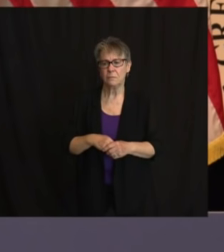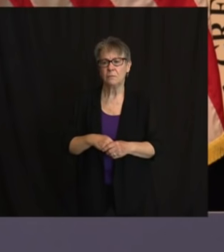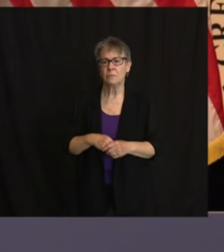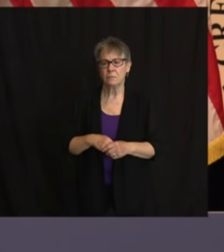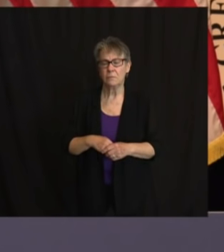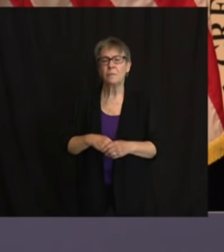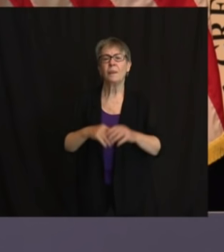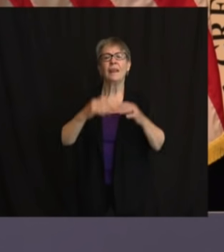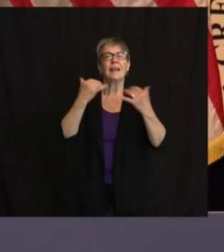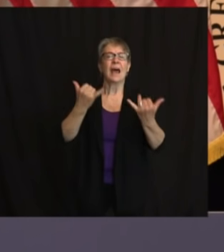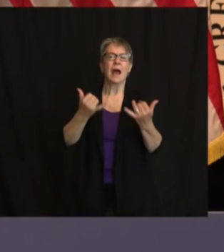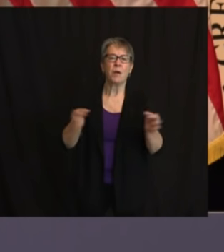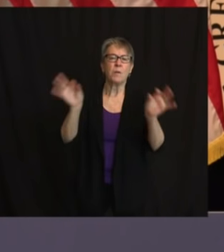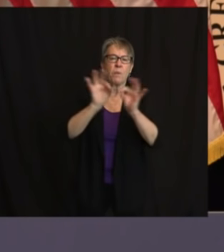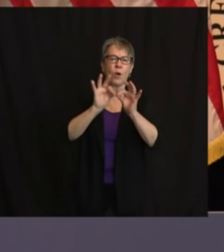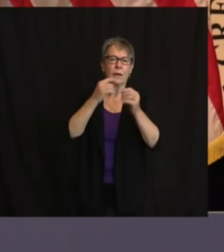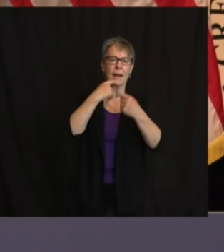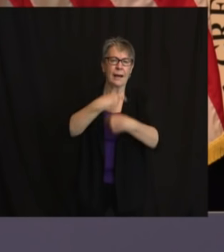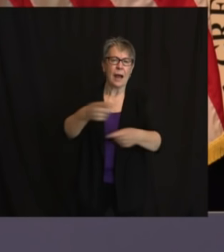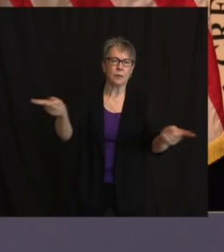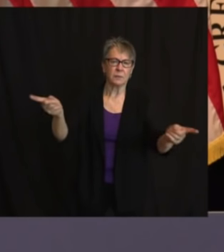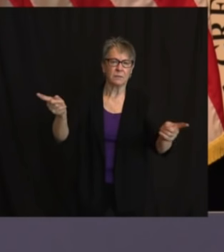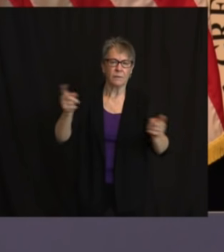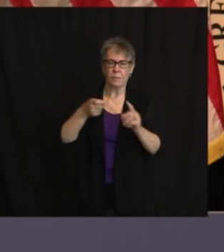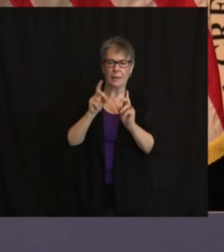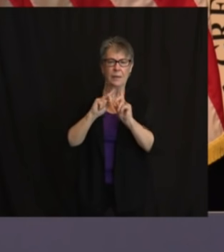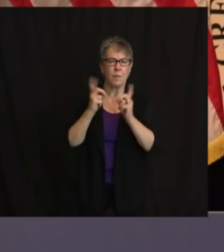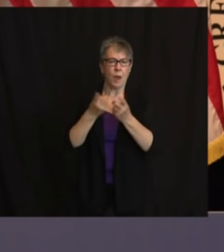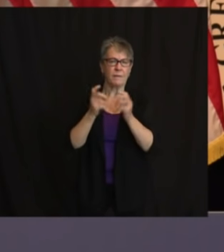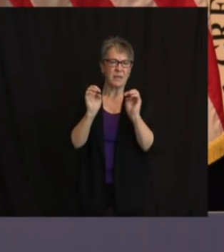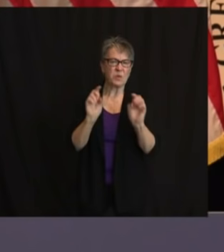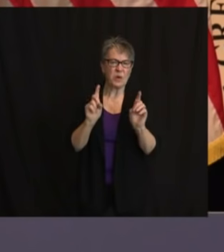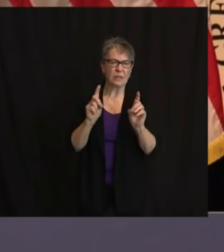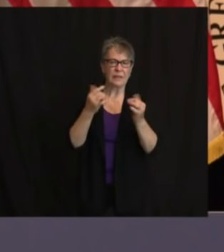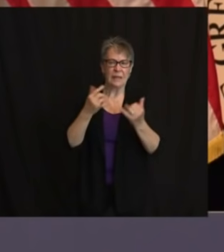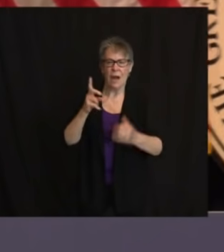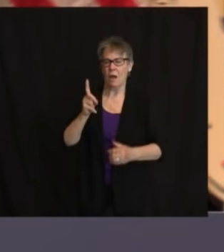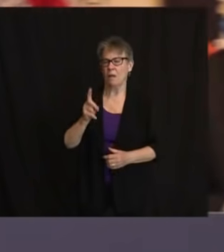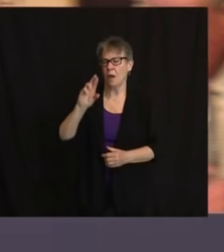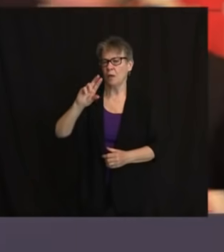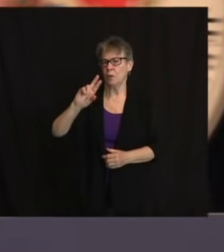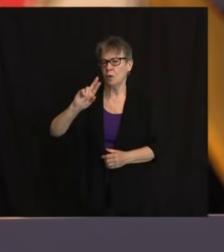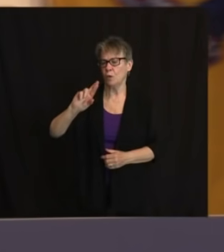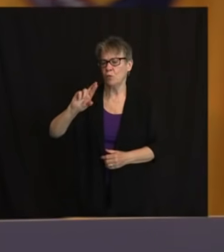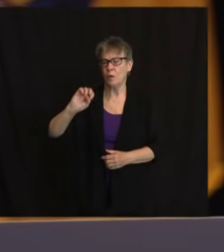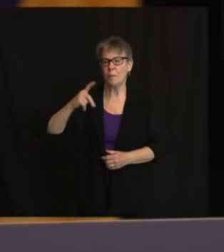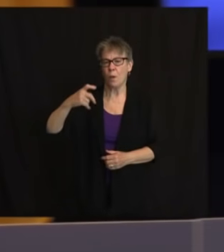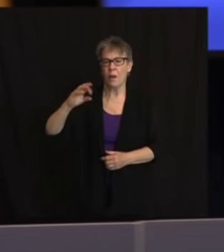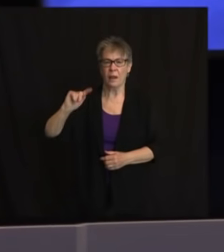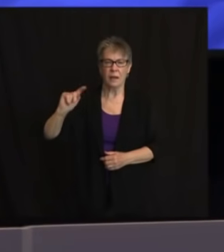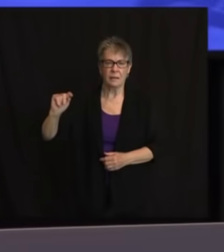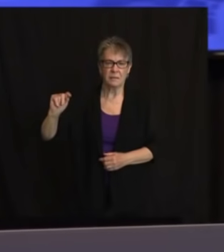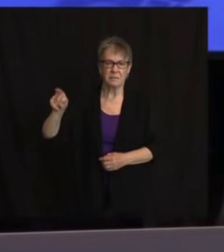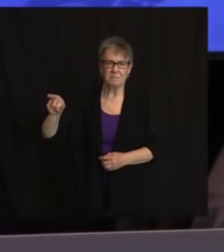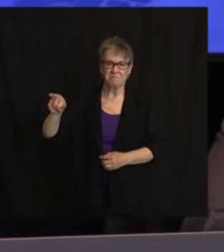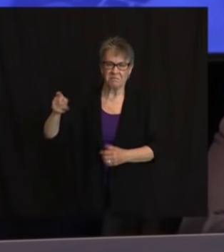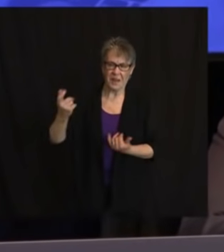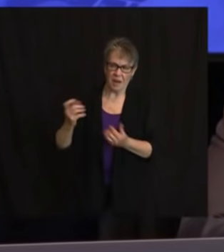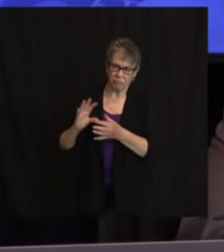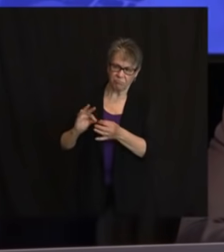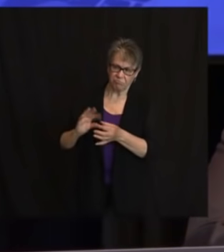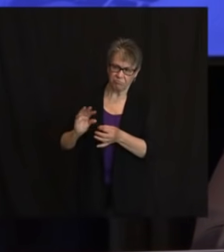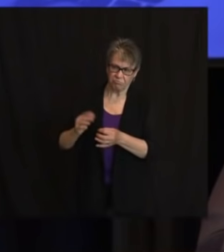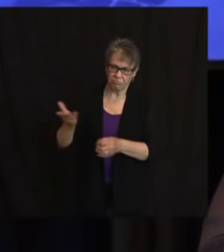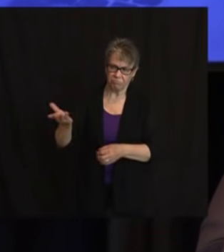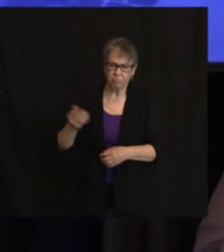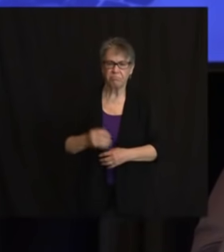that respect and in so many, the Commissioner of the Department of Education, Dr. Lamont Repellette. Thank you. I am also proud to announce that this